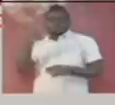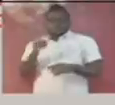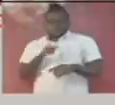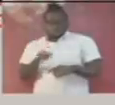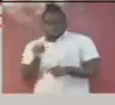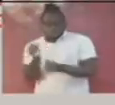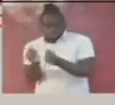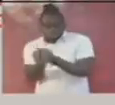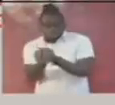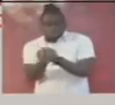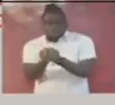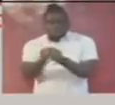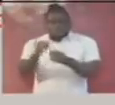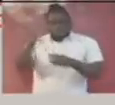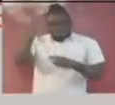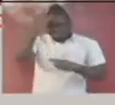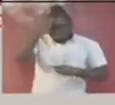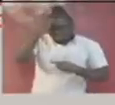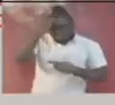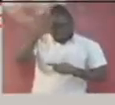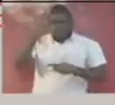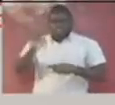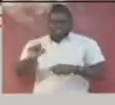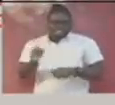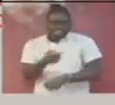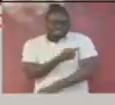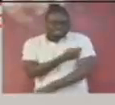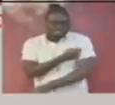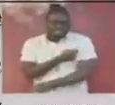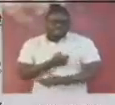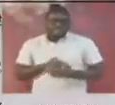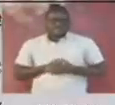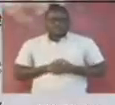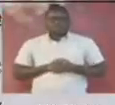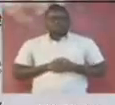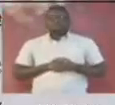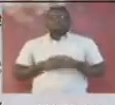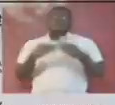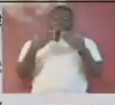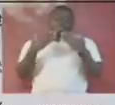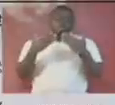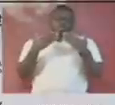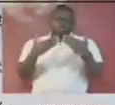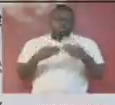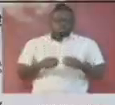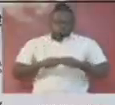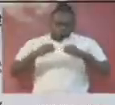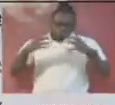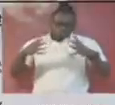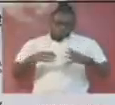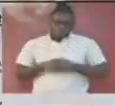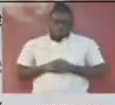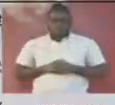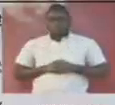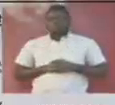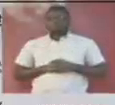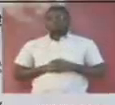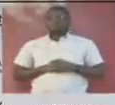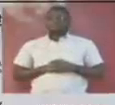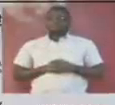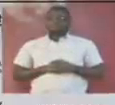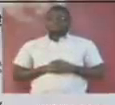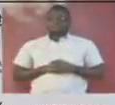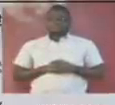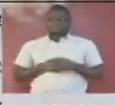little report on where we are with the vaccination drive. So Candice, thank you very much, and back over to you. Thank you very much, Minister Dayal Singh, for